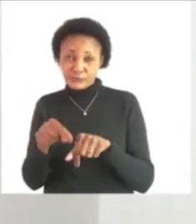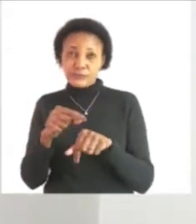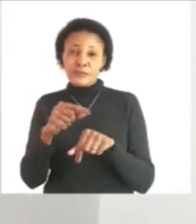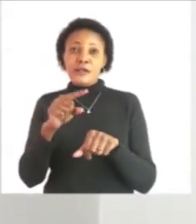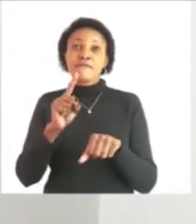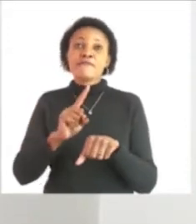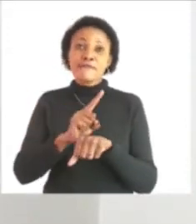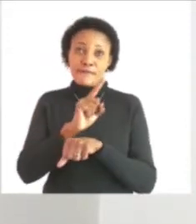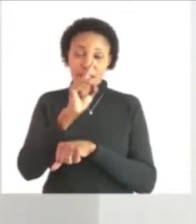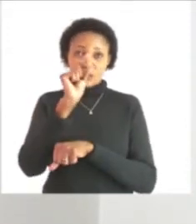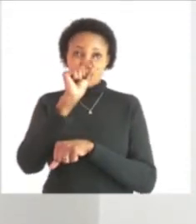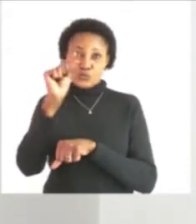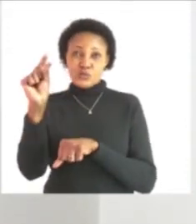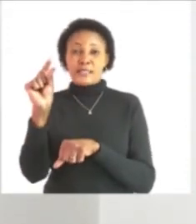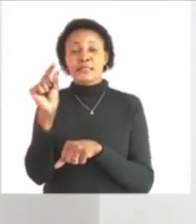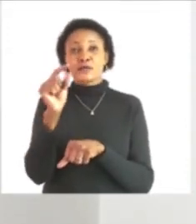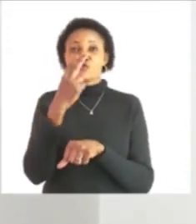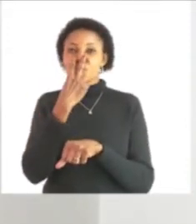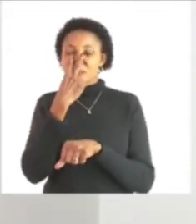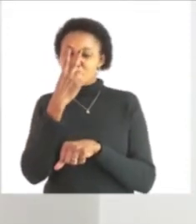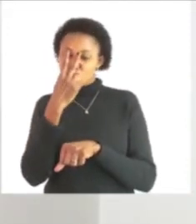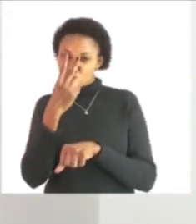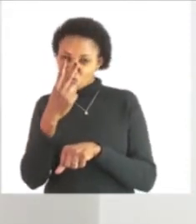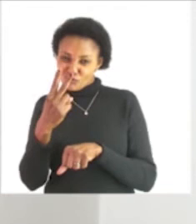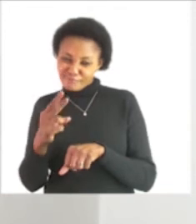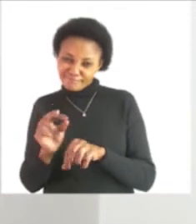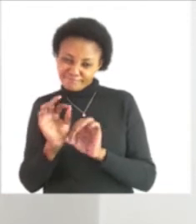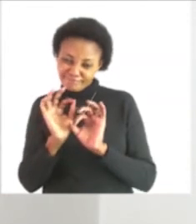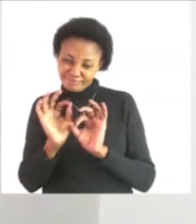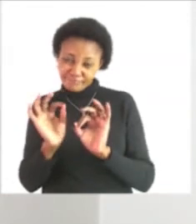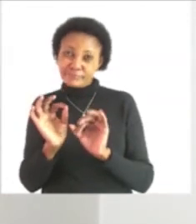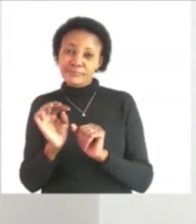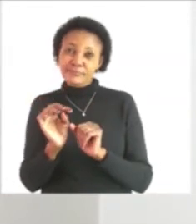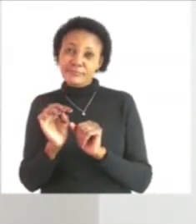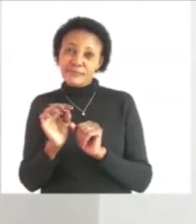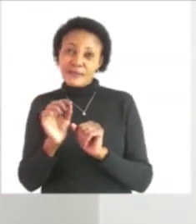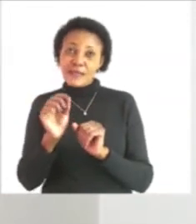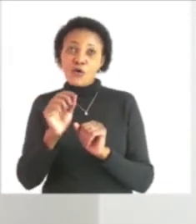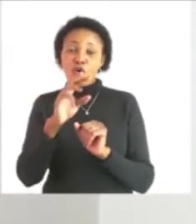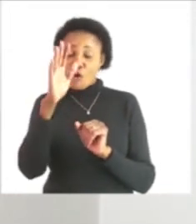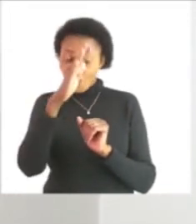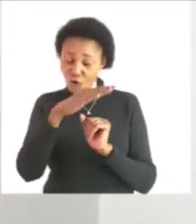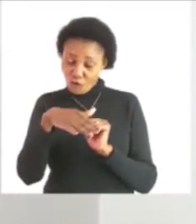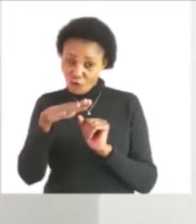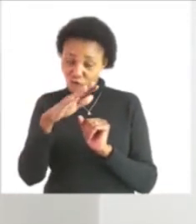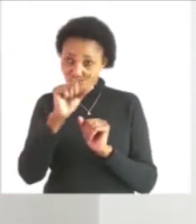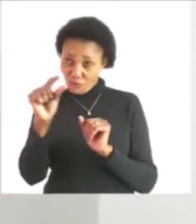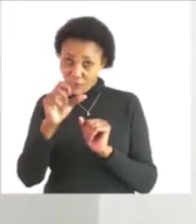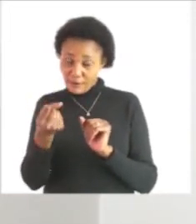we have to find, you have to look very nicely because all these words have been written in the word